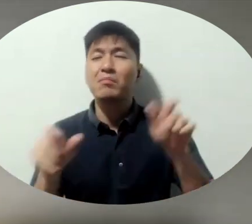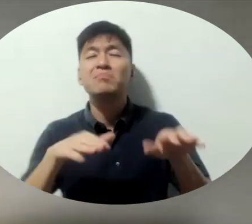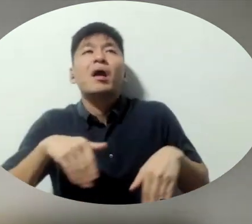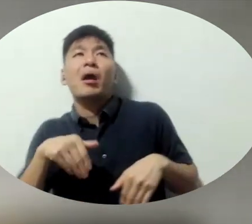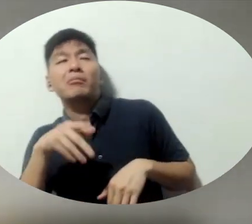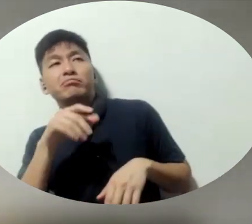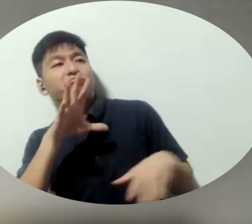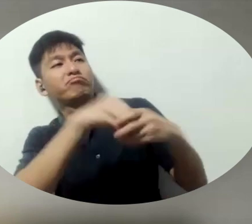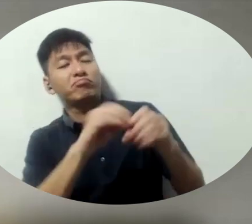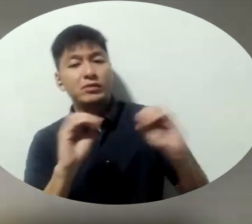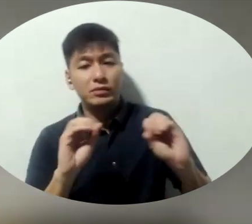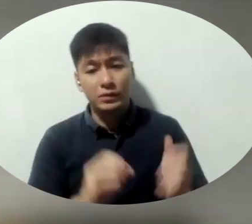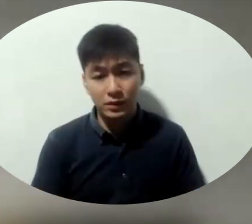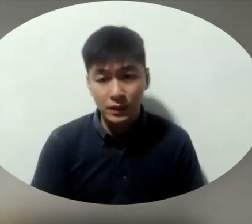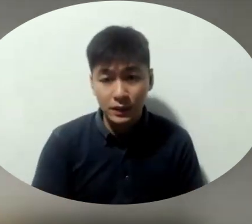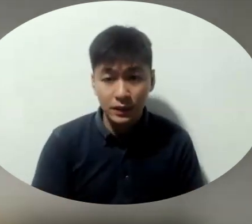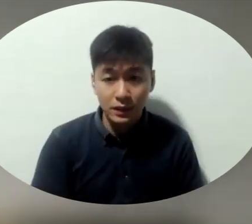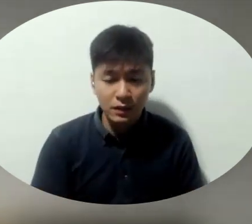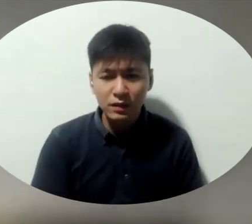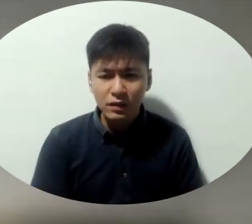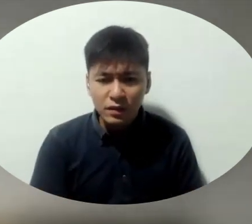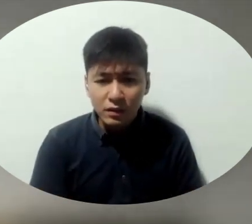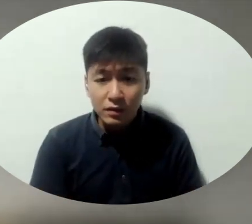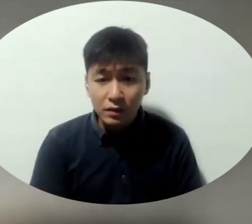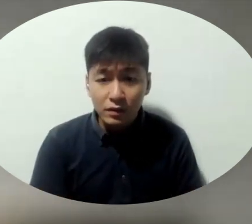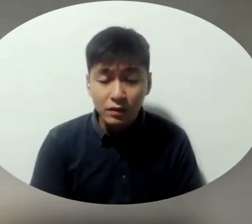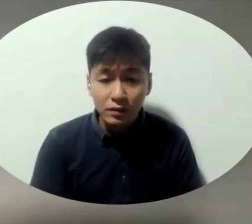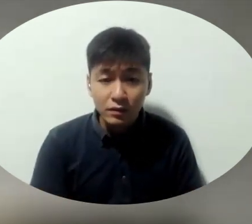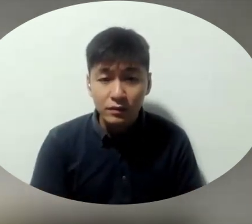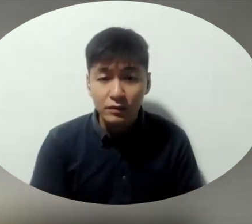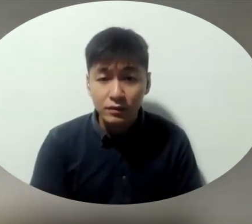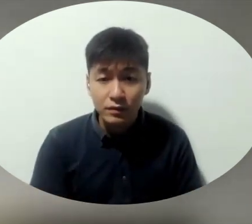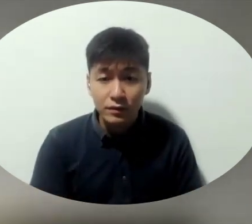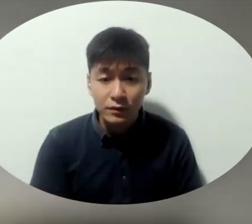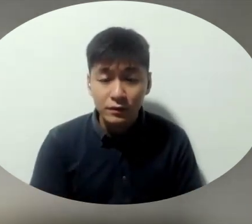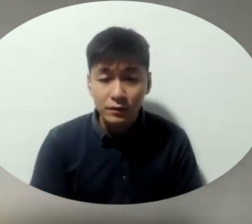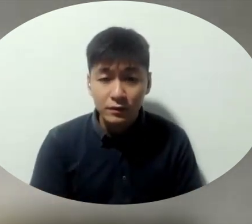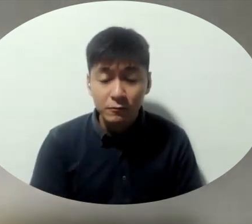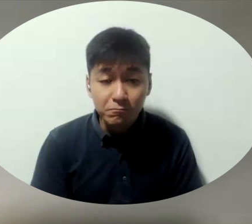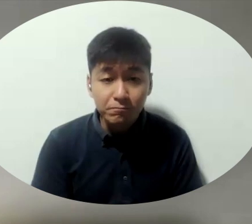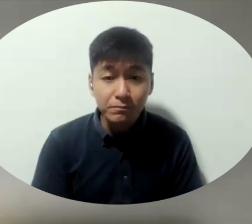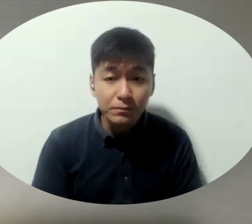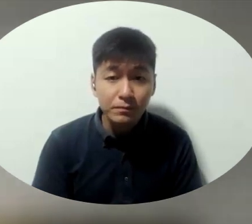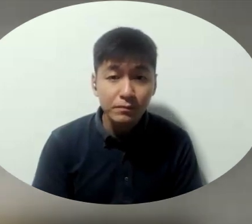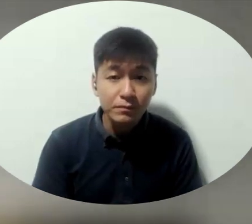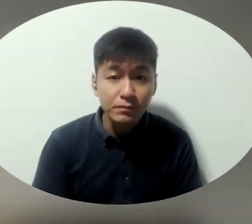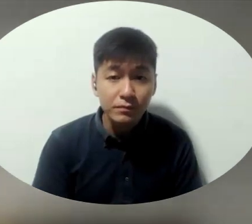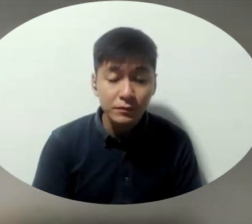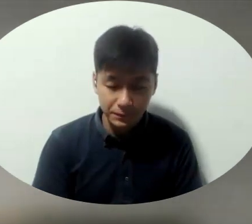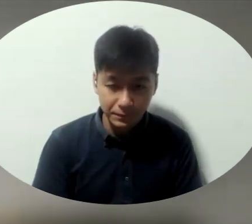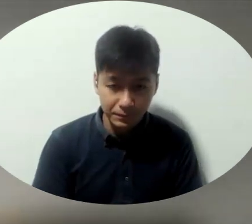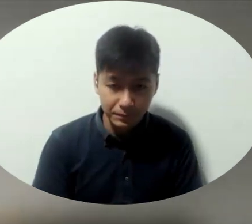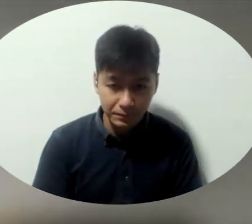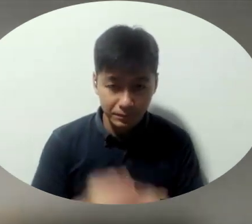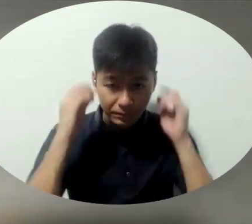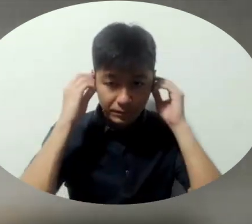big question, right? To anyone out here. And there's no money in preventive. That's what policy does, because